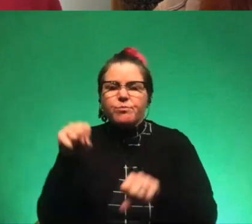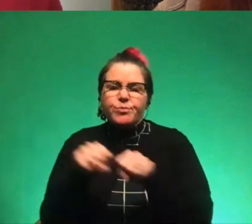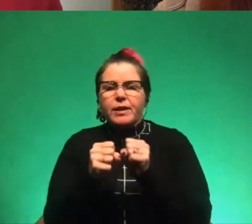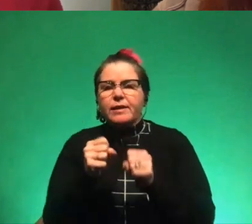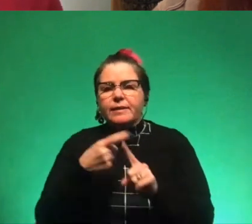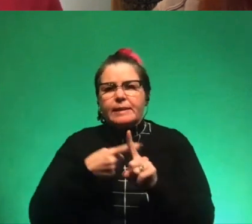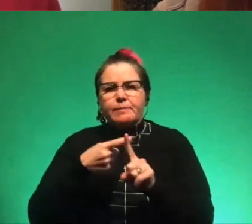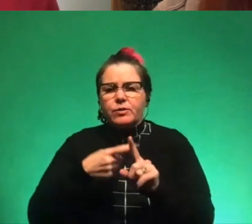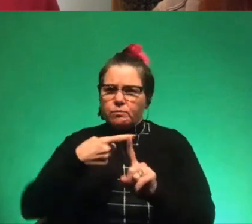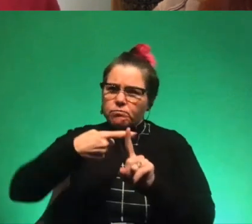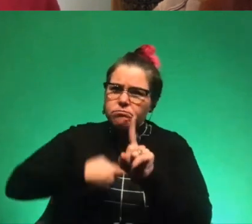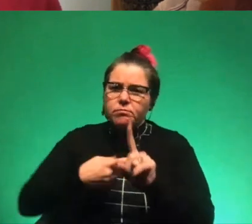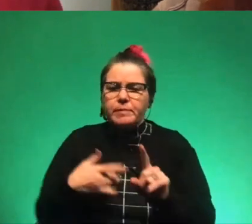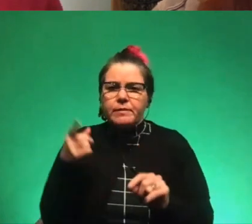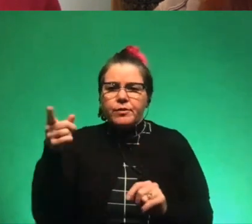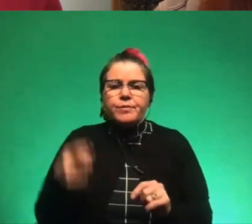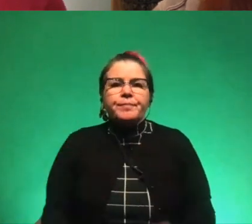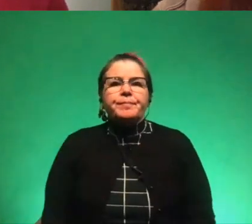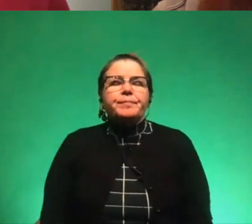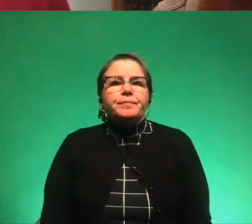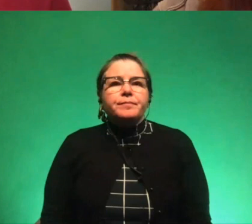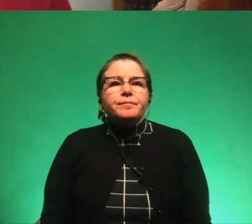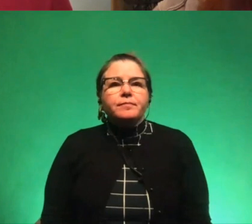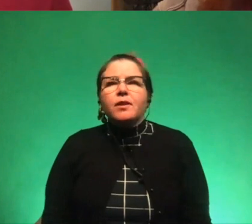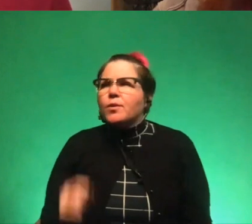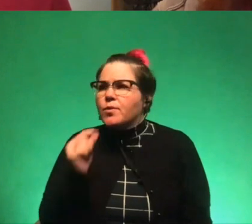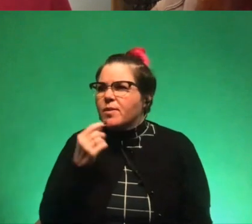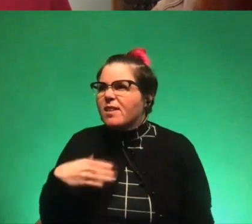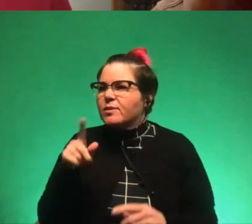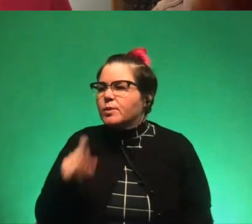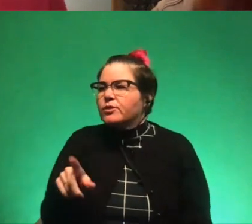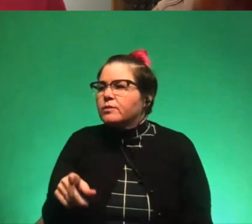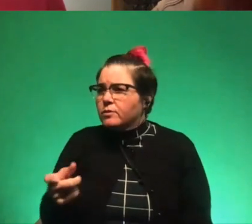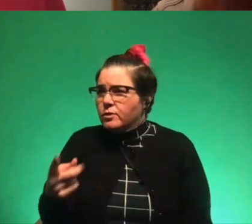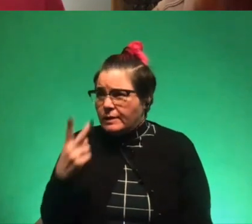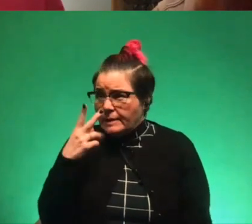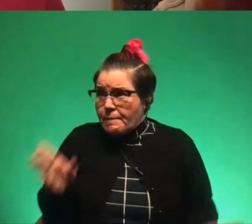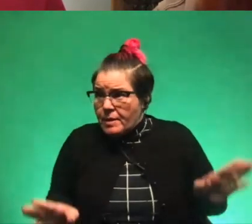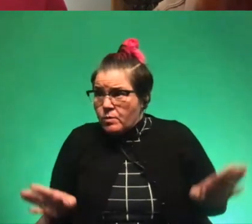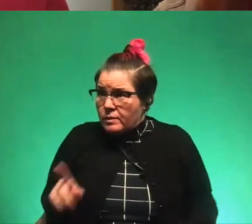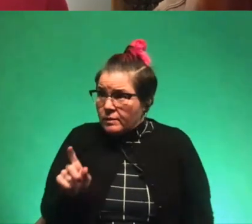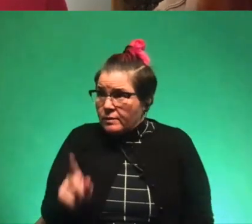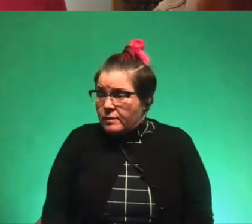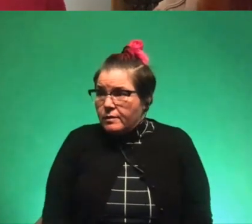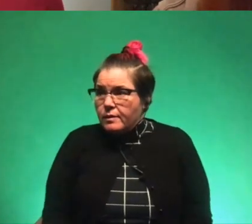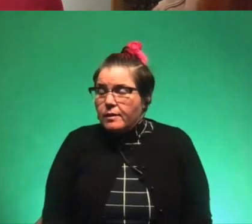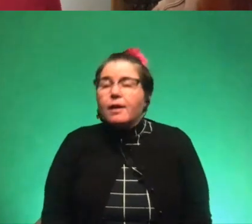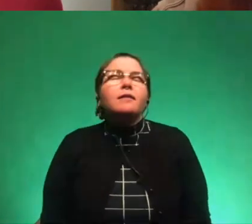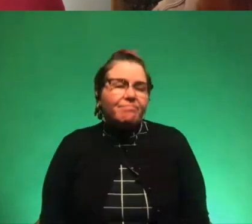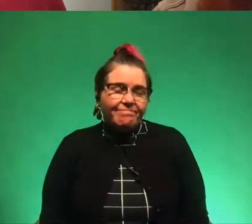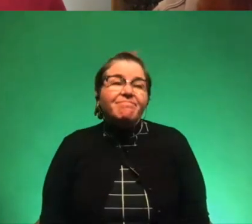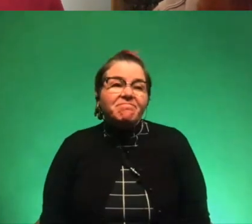see in Antarctica are. Yeah. Cool. The next question is, do you ever see penguins? Yeah, we